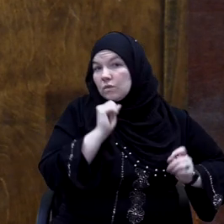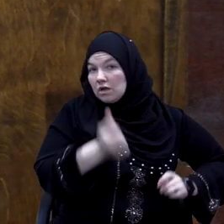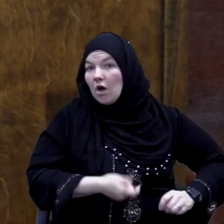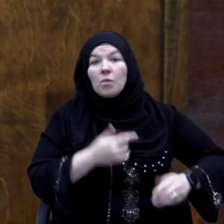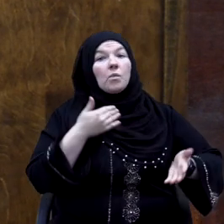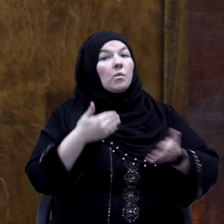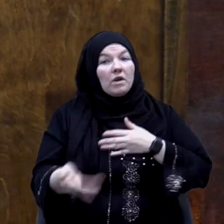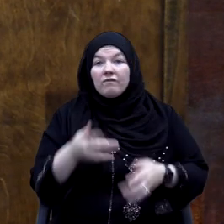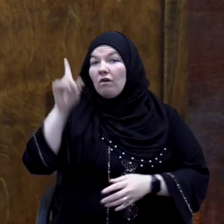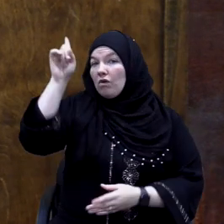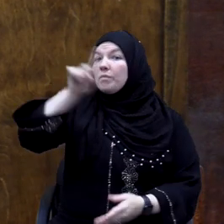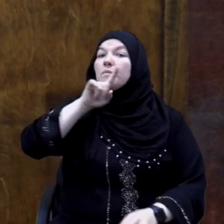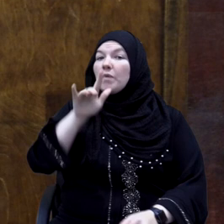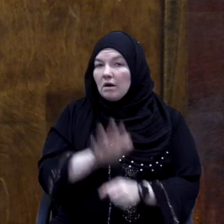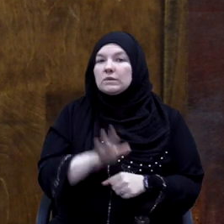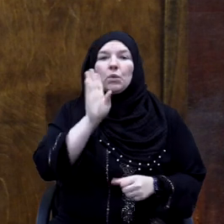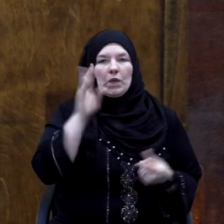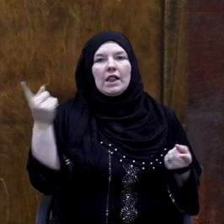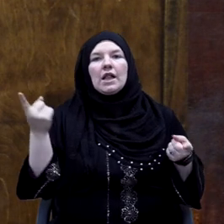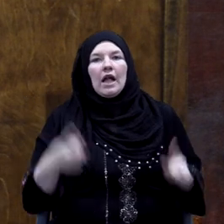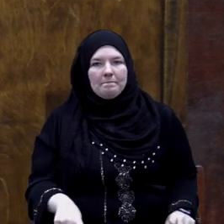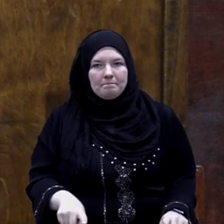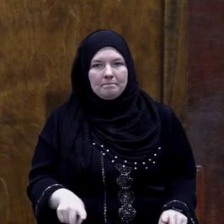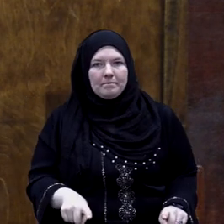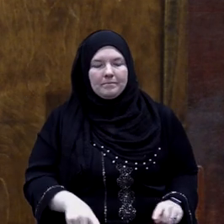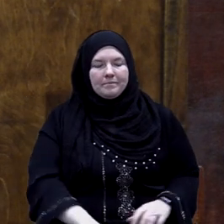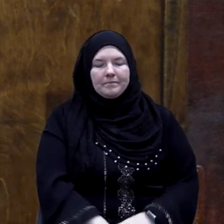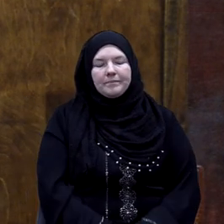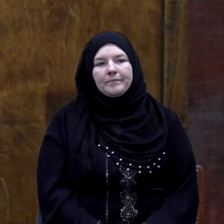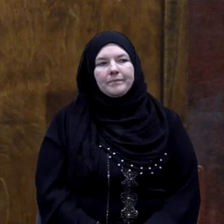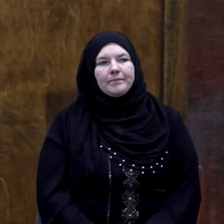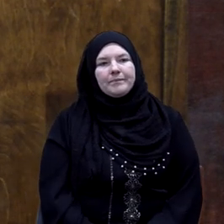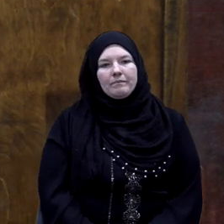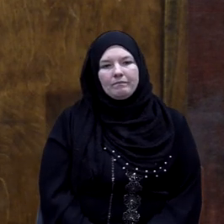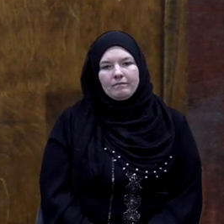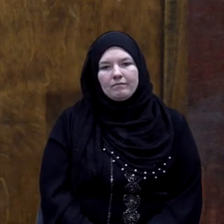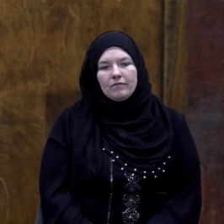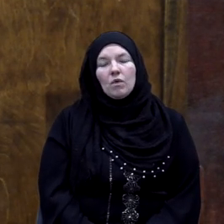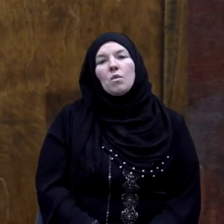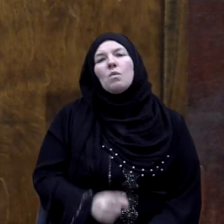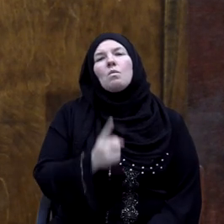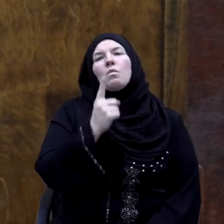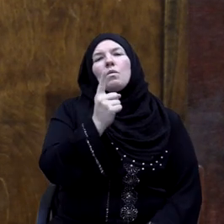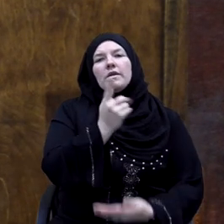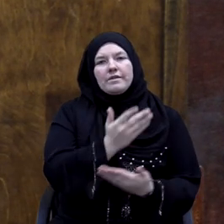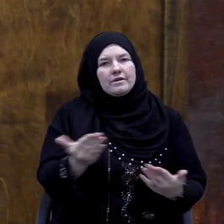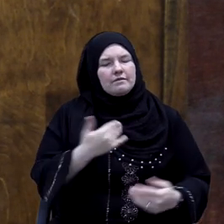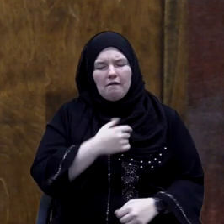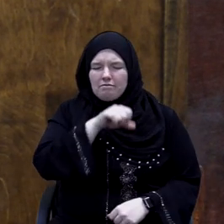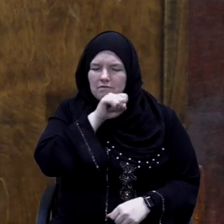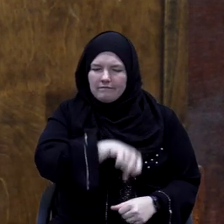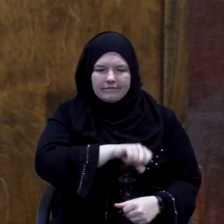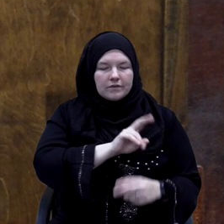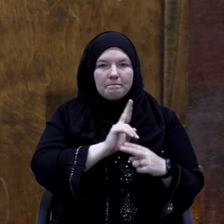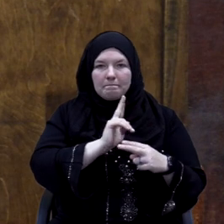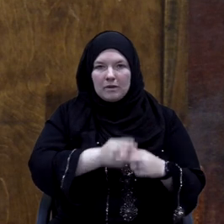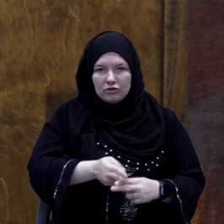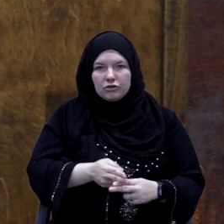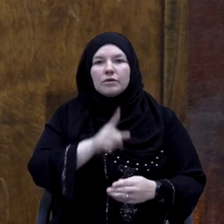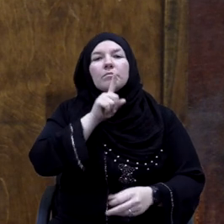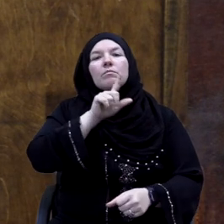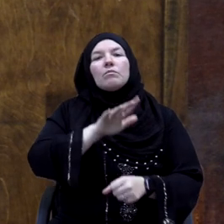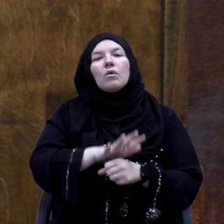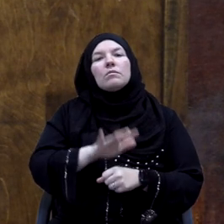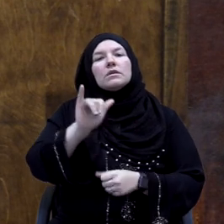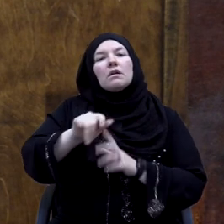Allah promises, it happens. One of the things I love to go to is the promises